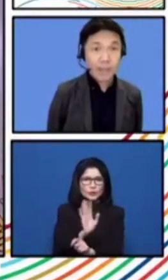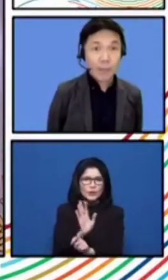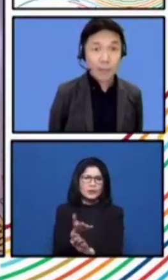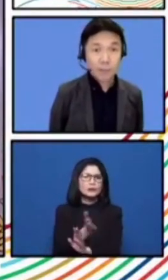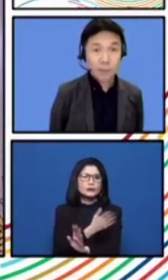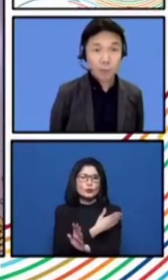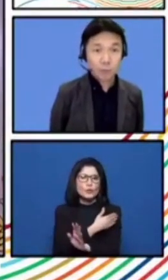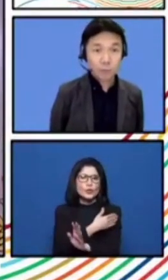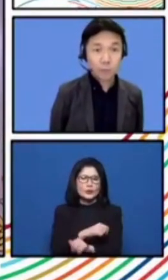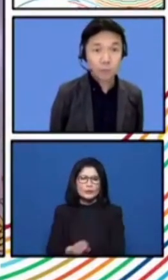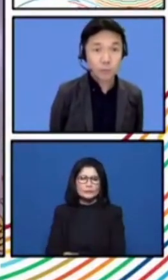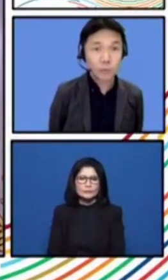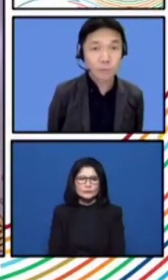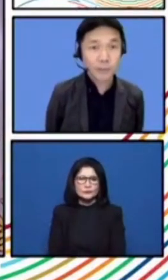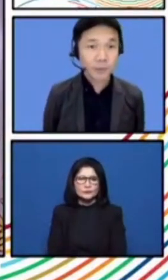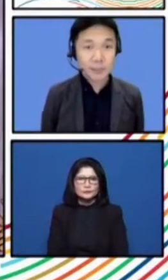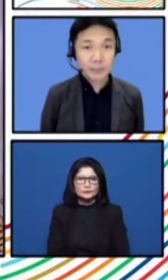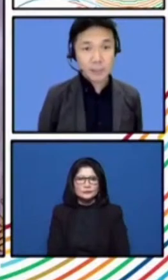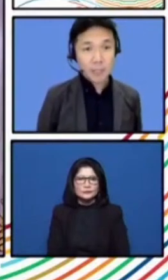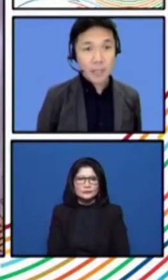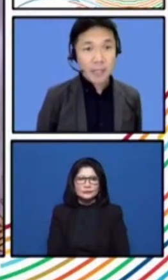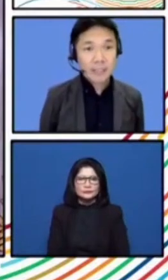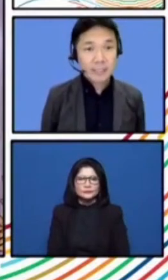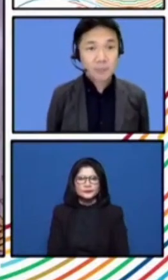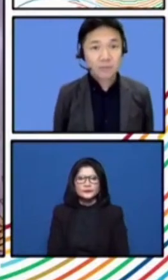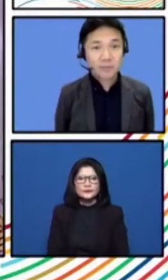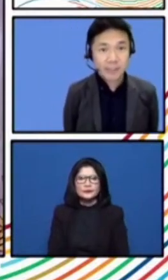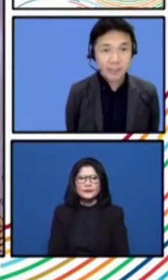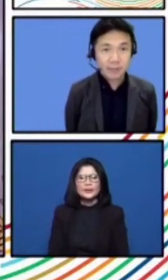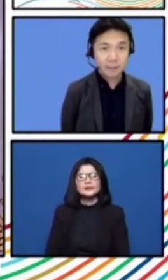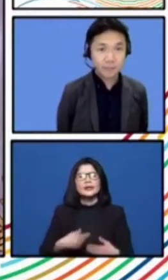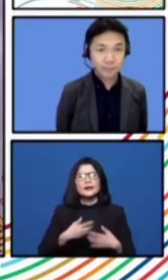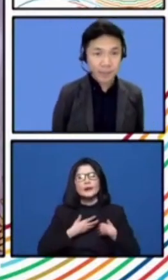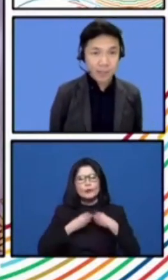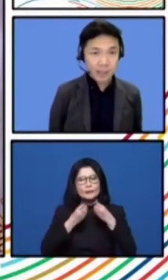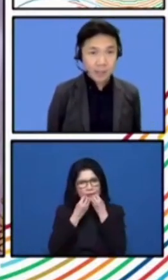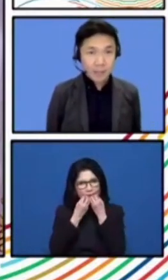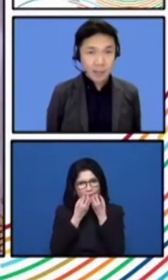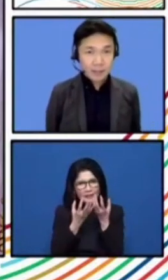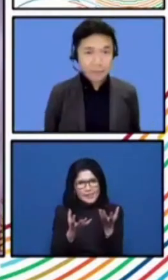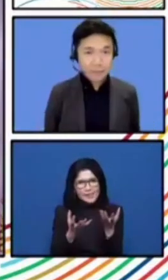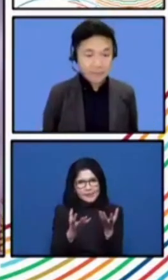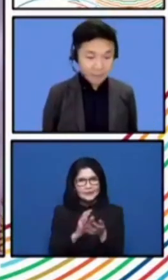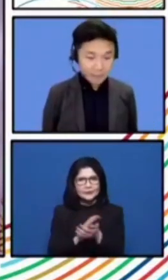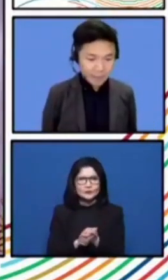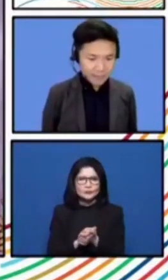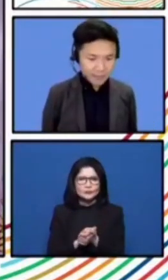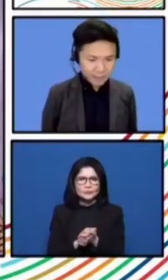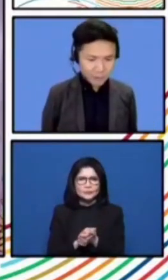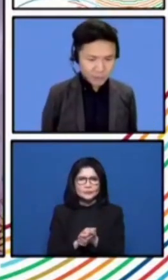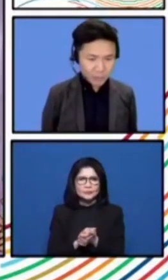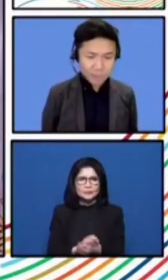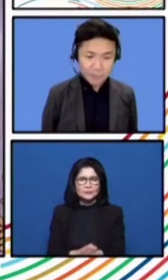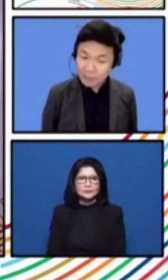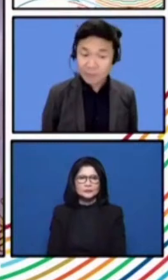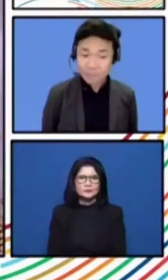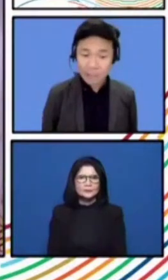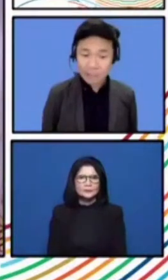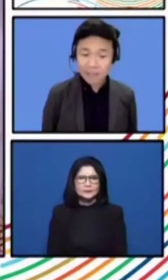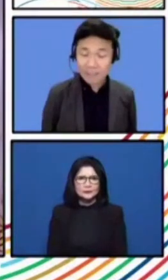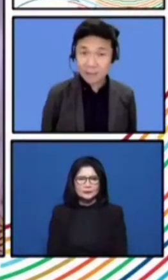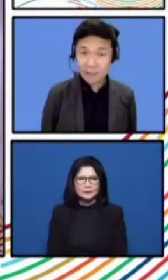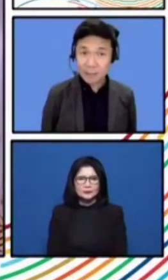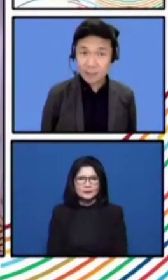and I would like to also to mention in terms of the that's the sixth and the